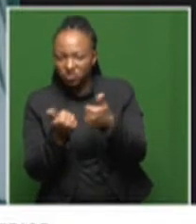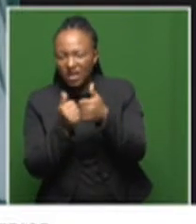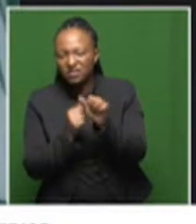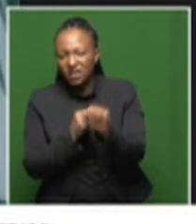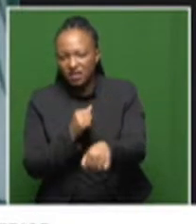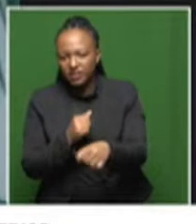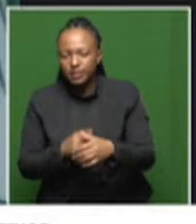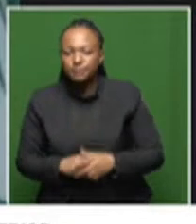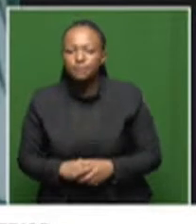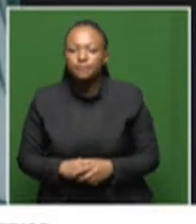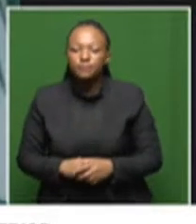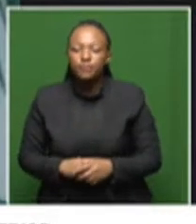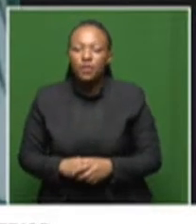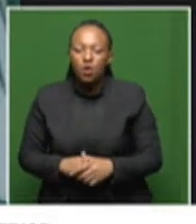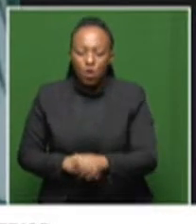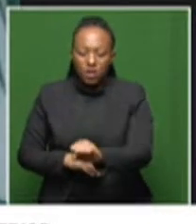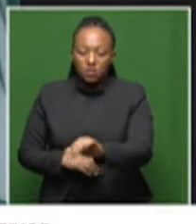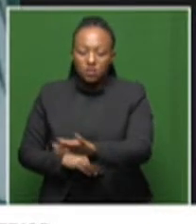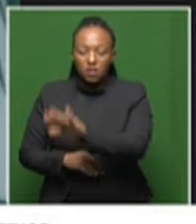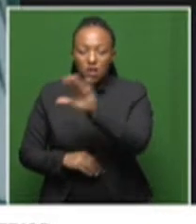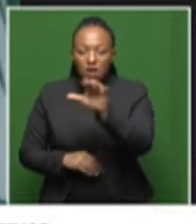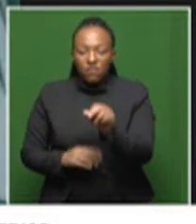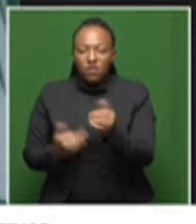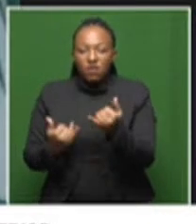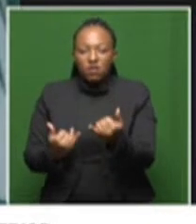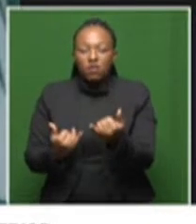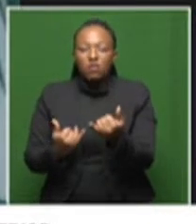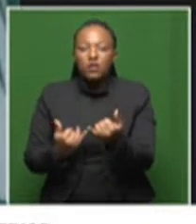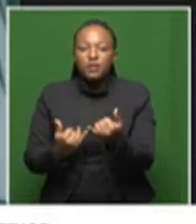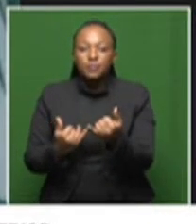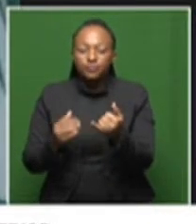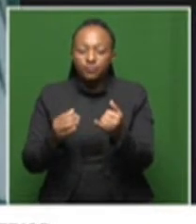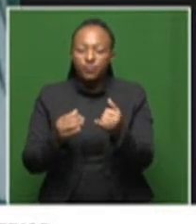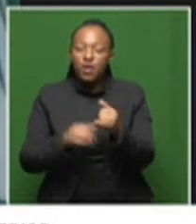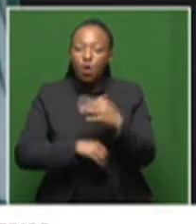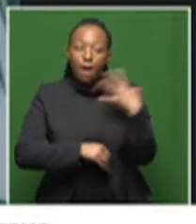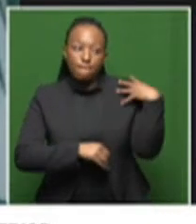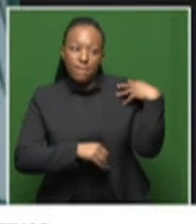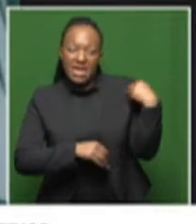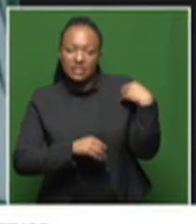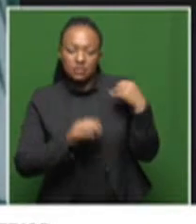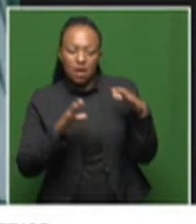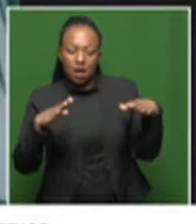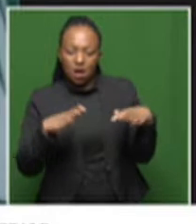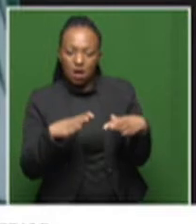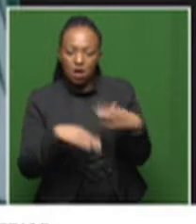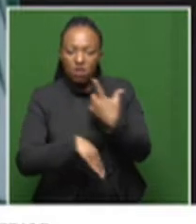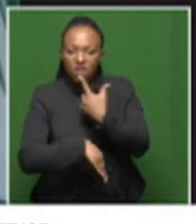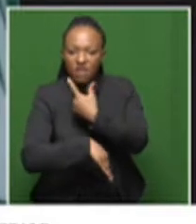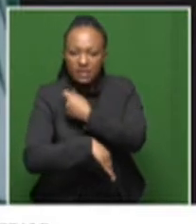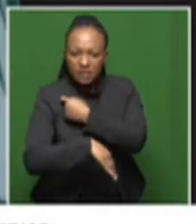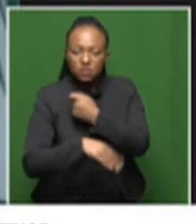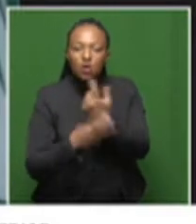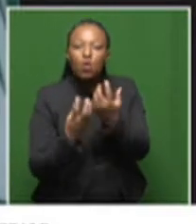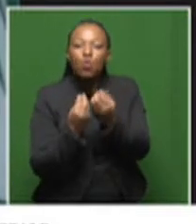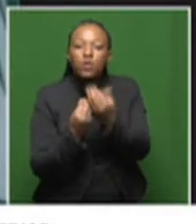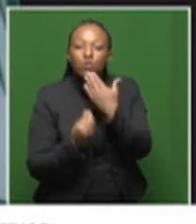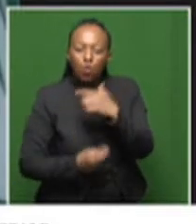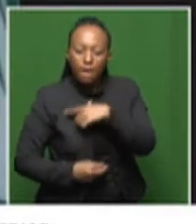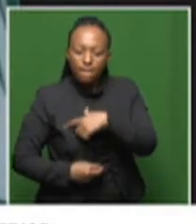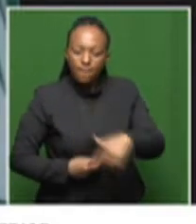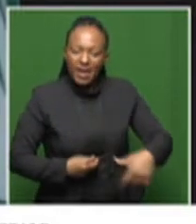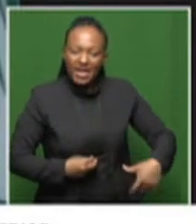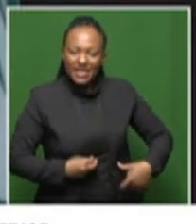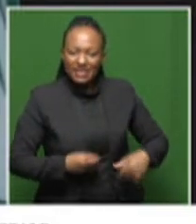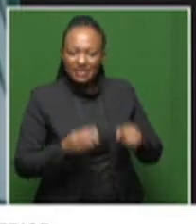well, joined by South Africans, the Interministerial Committee on Vaccine, together with the President, still expects us